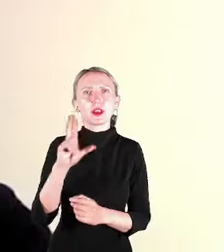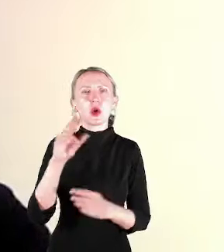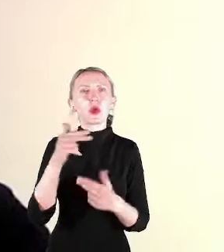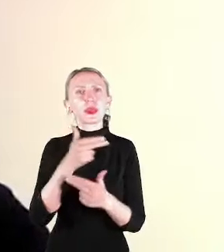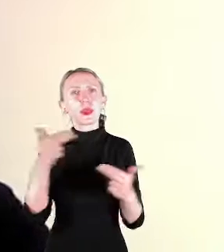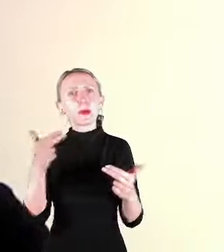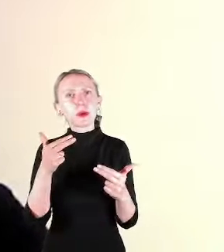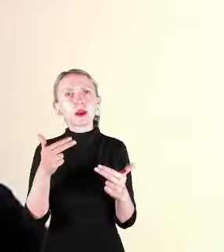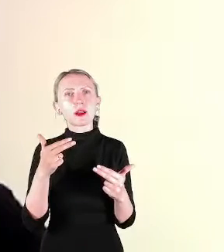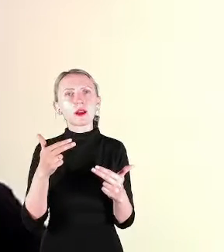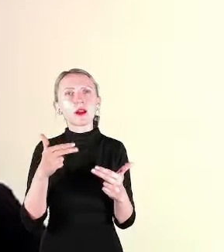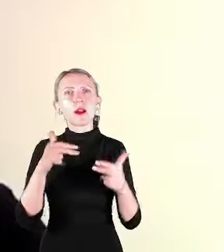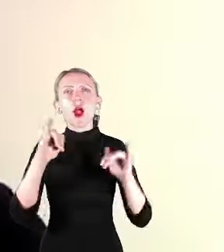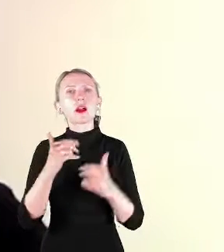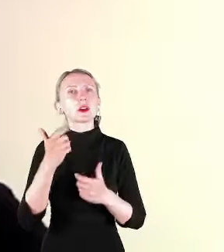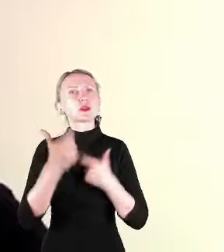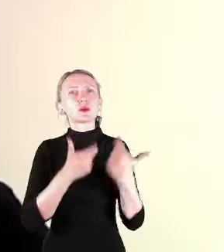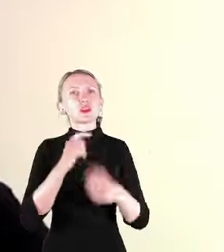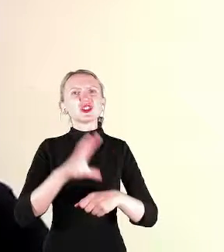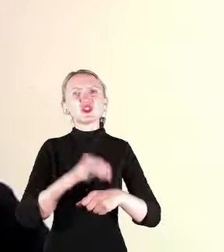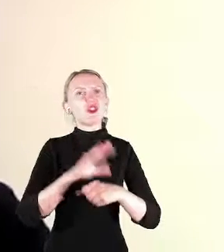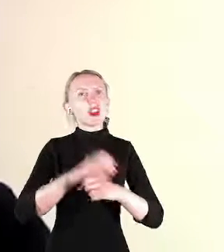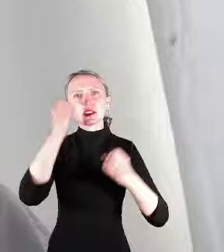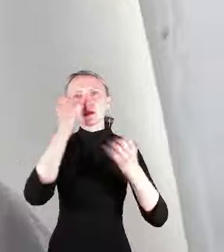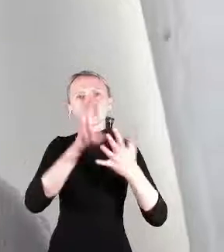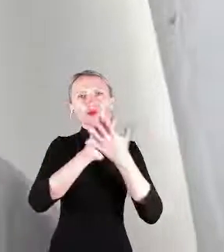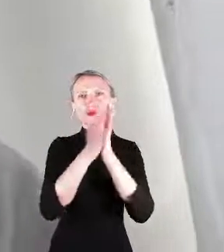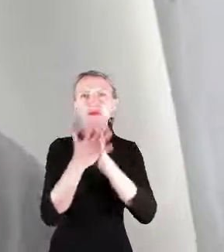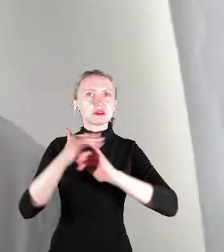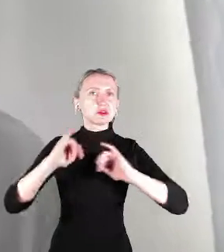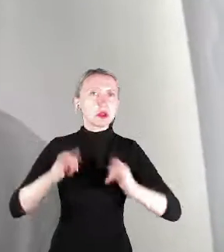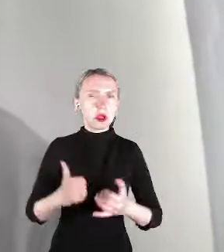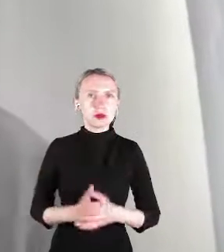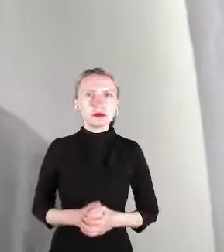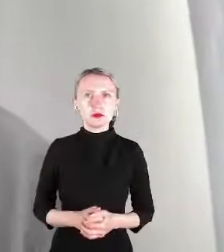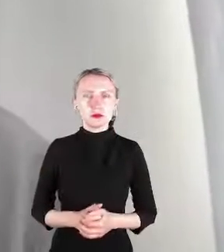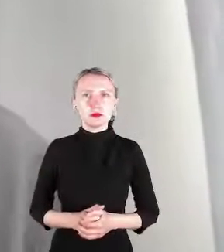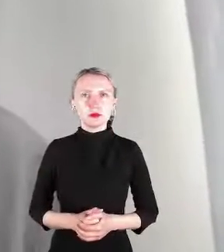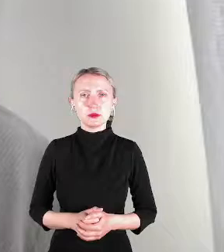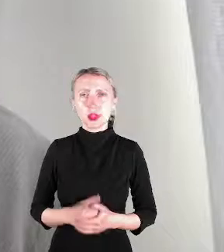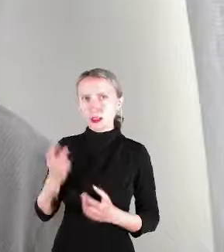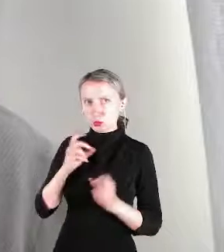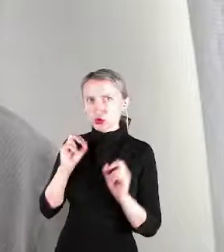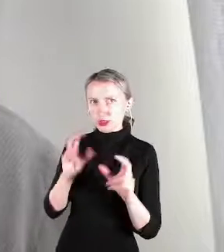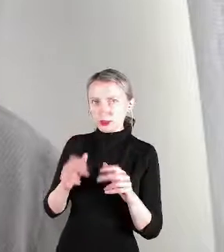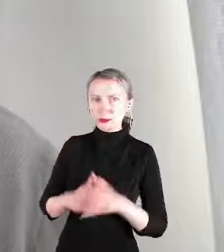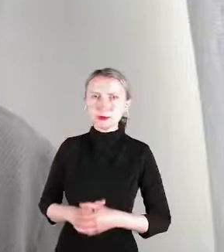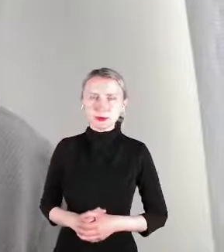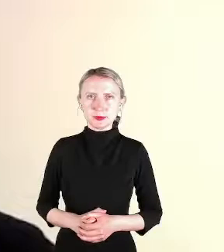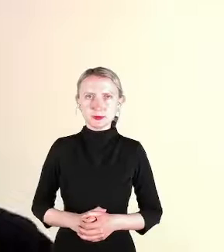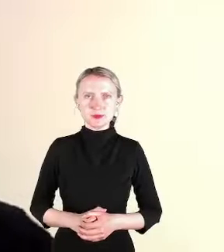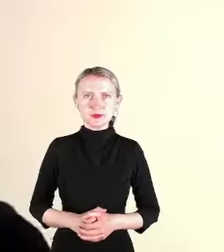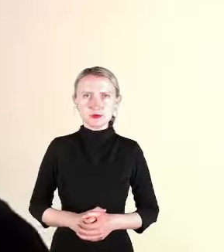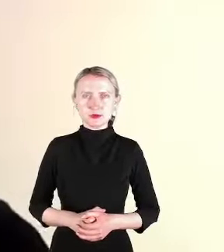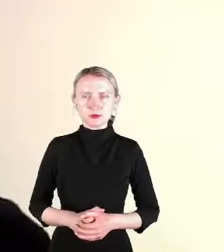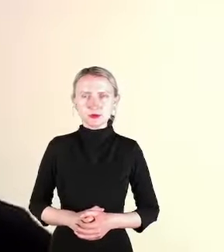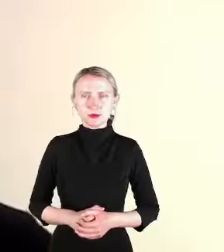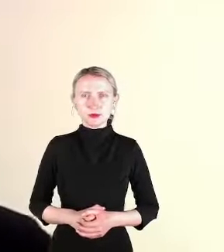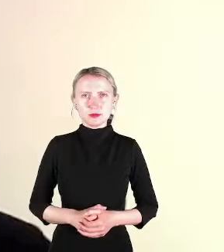I don't know if we can hear you. Can you say something? Yeah, I can hear you. Okay. I hope you can hear me.